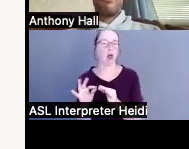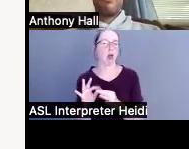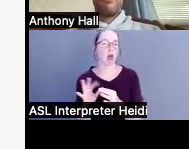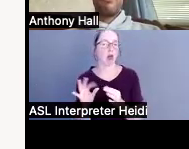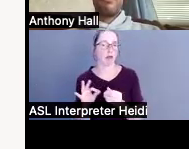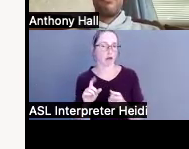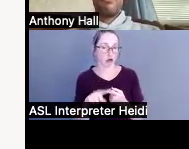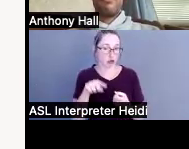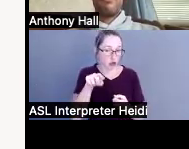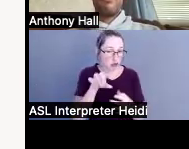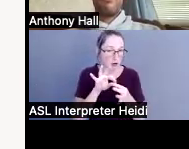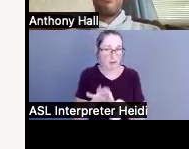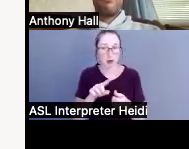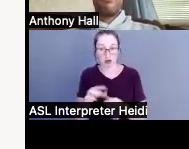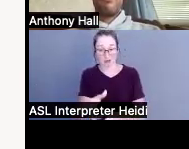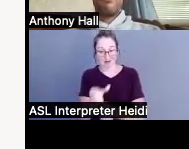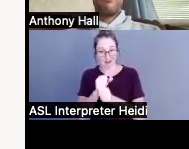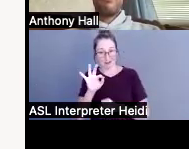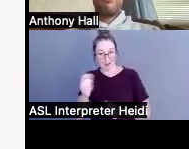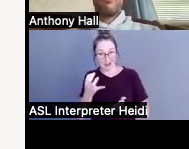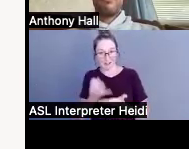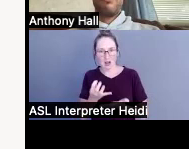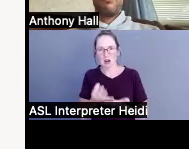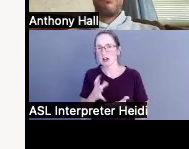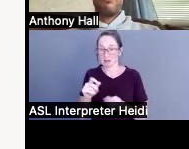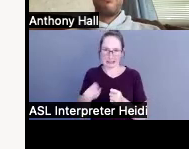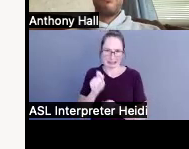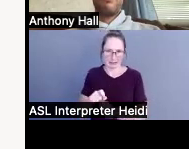you about receiving flex funding, and